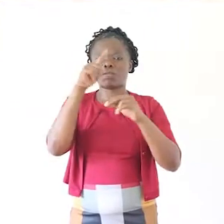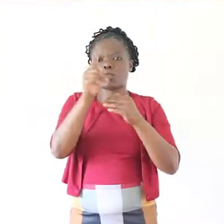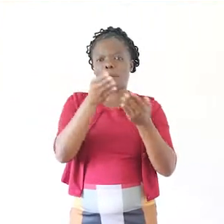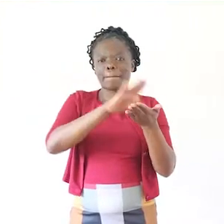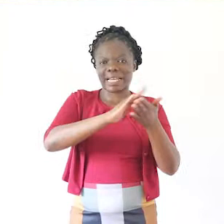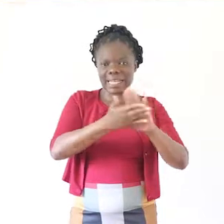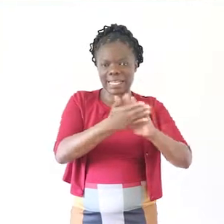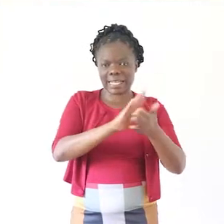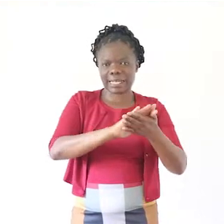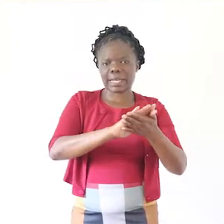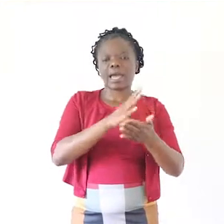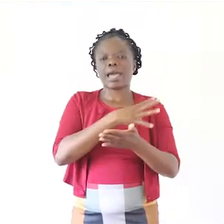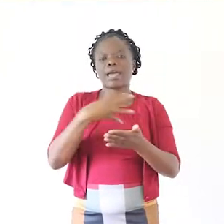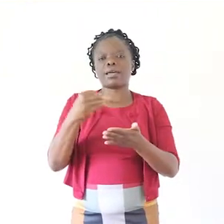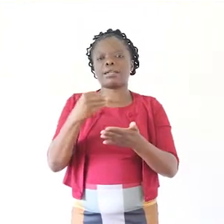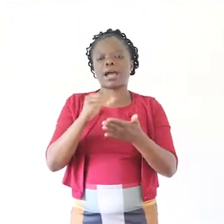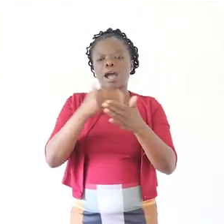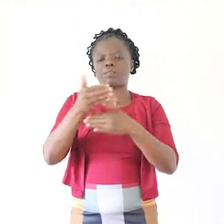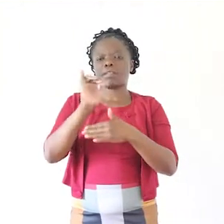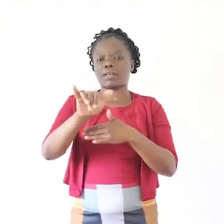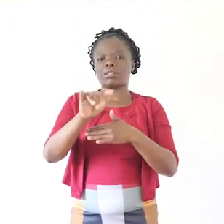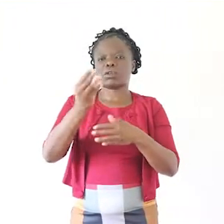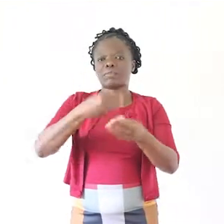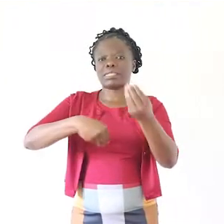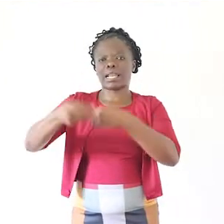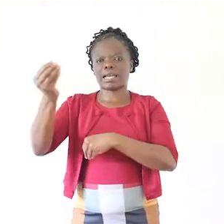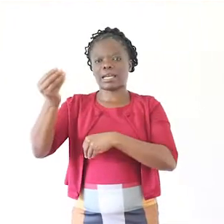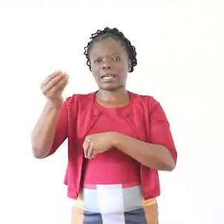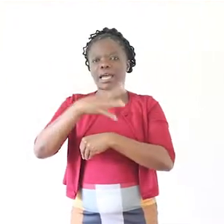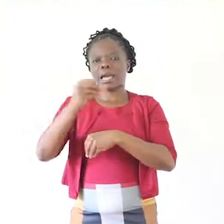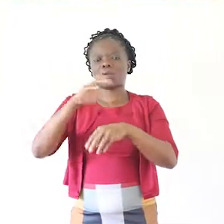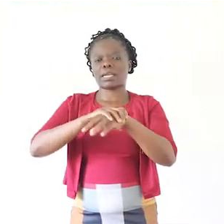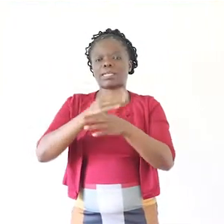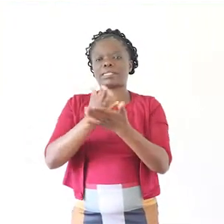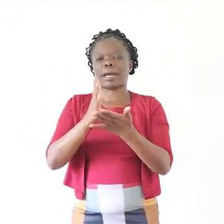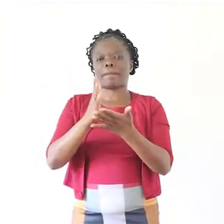packing, and thereafter we shall be selling and we